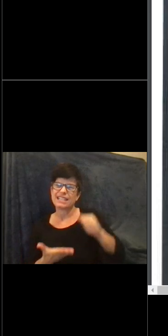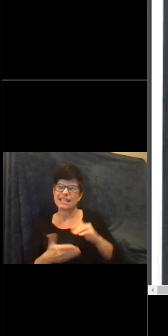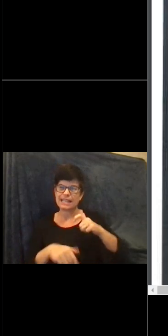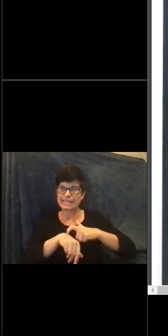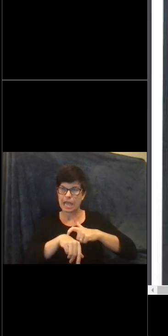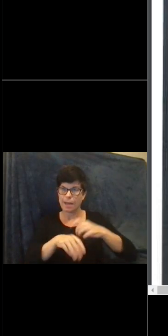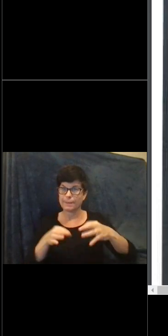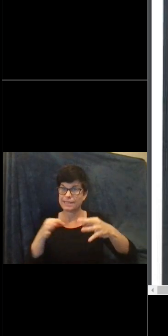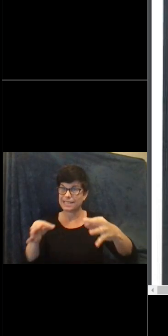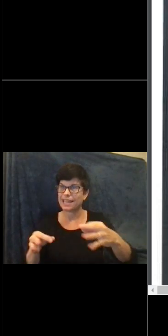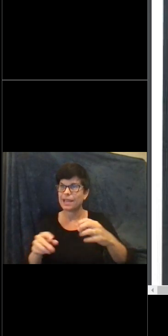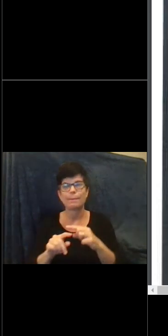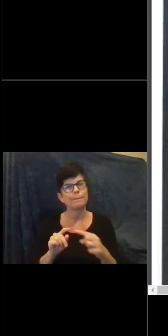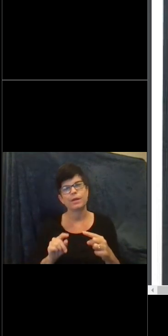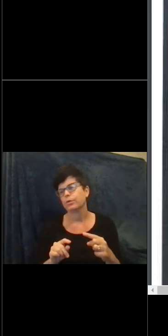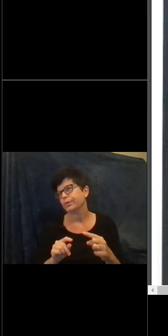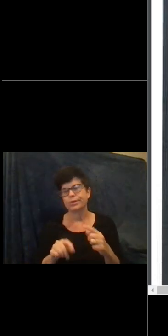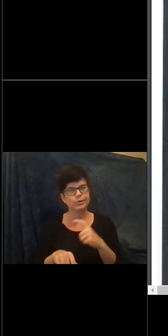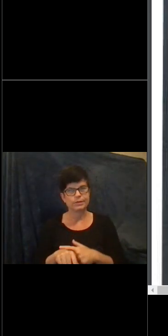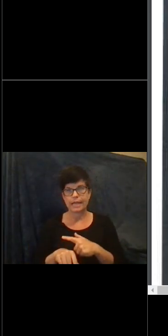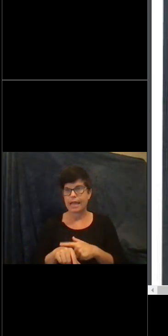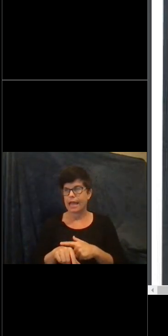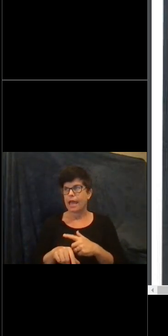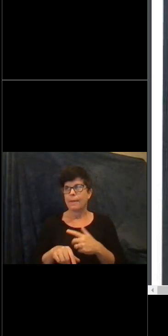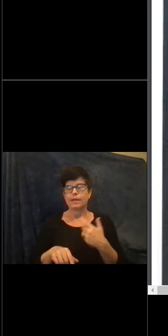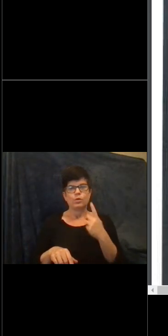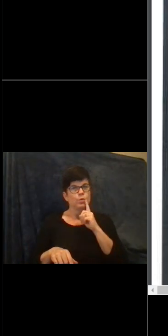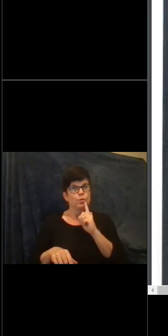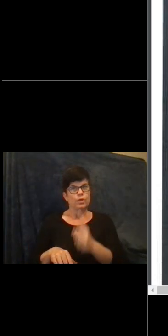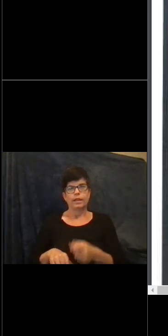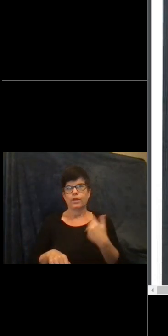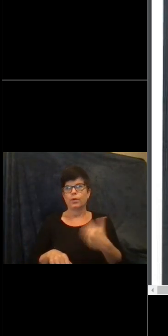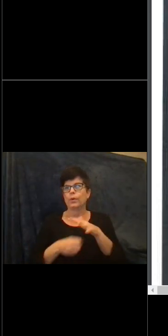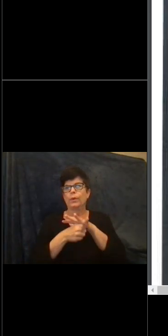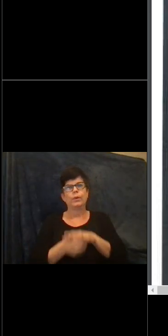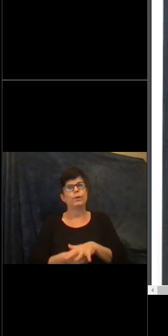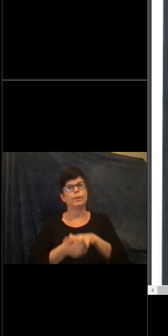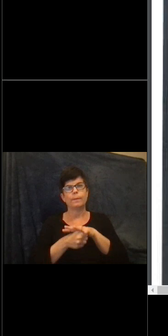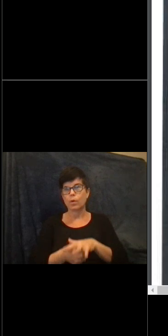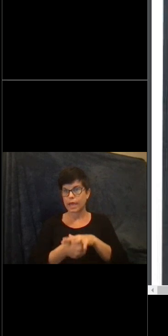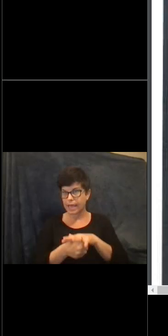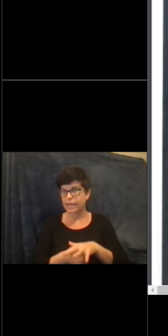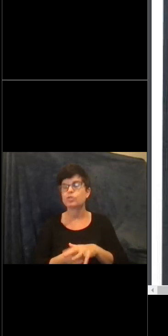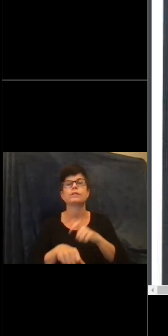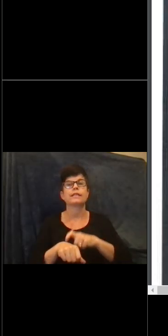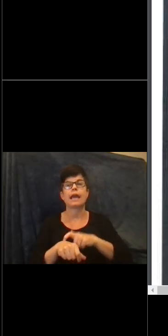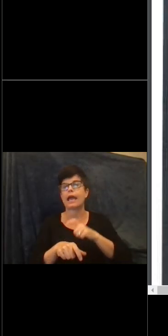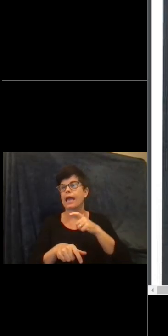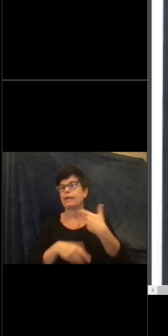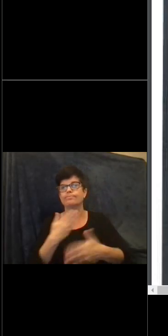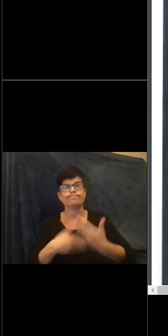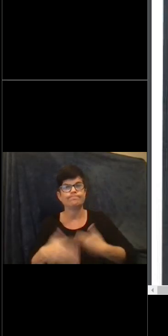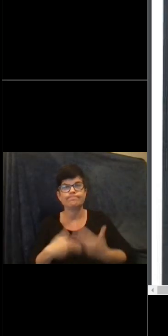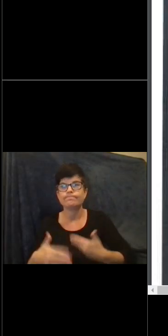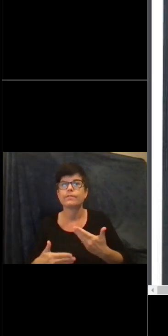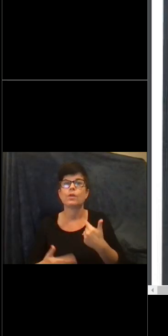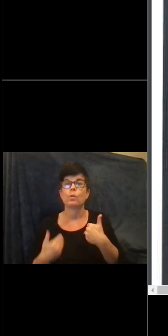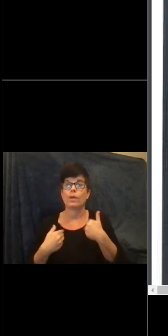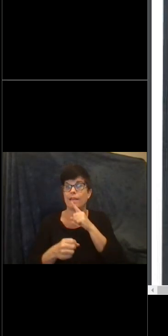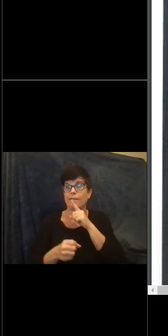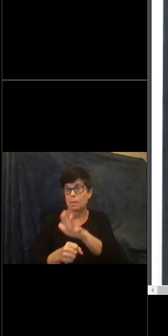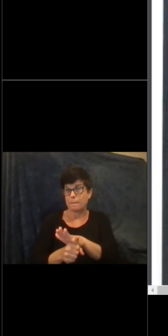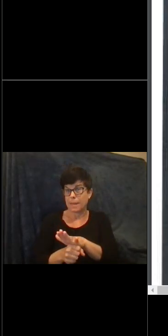again, time is not our friend, and we're under this incredible pressure to get this thing going now with the commitment that we have, and